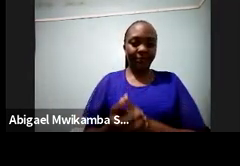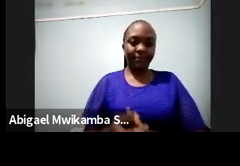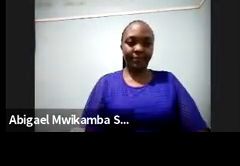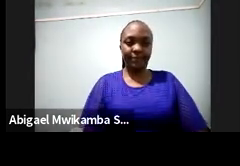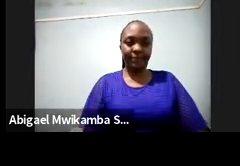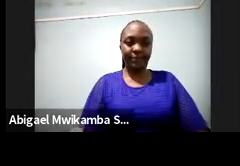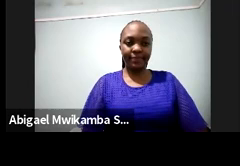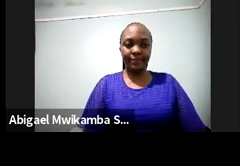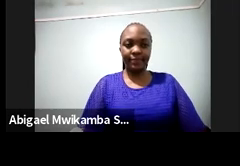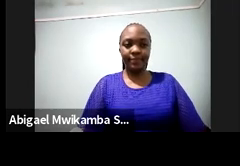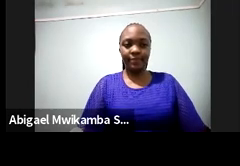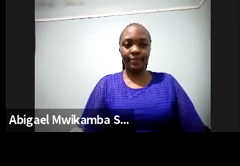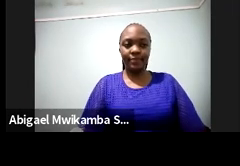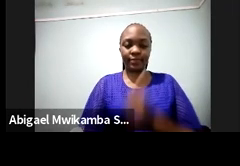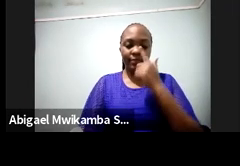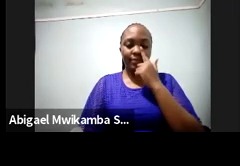Next issue.